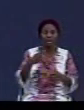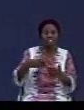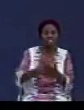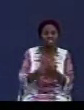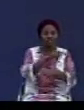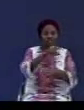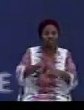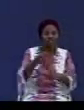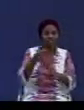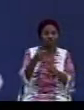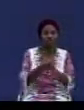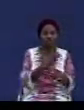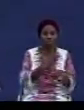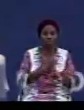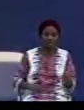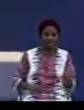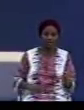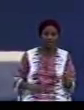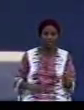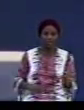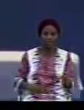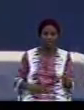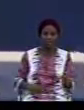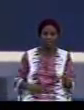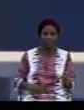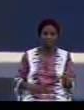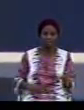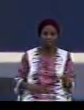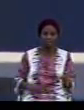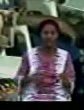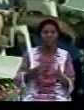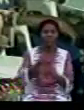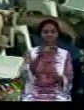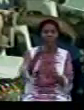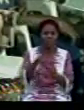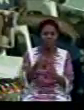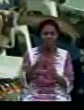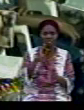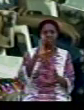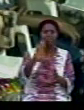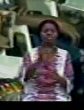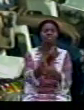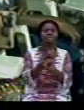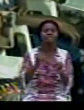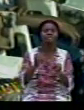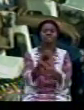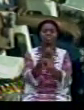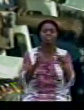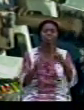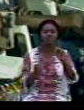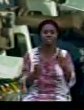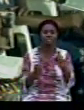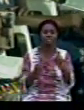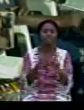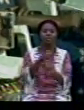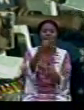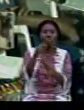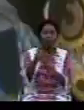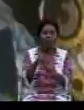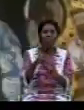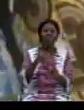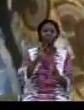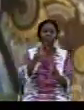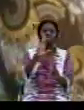from Christ. When is your salvation? When is your